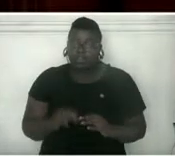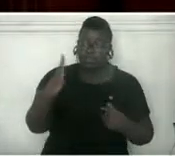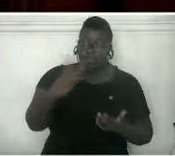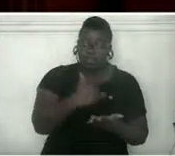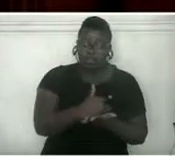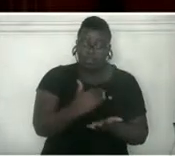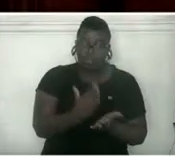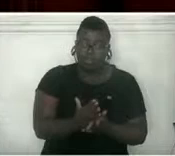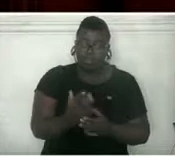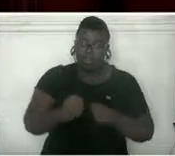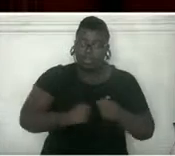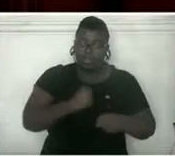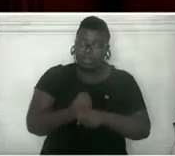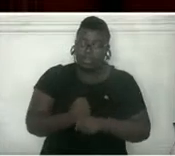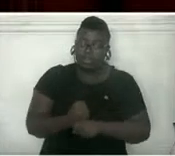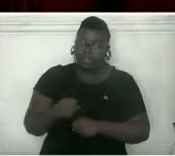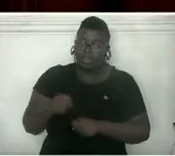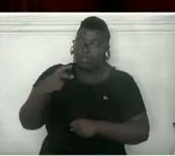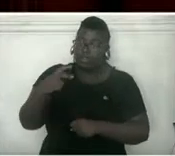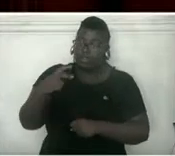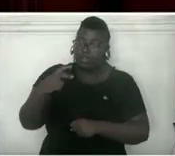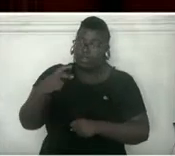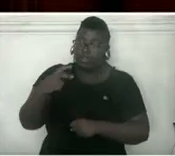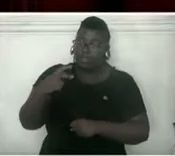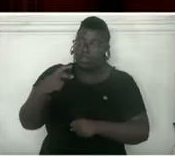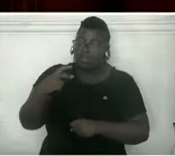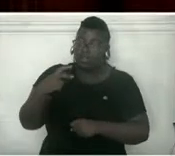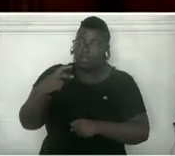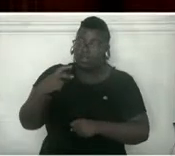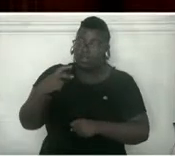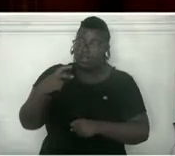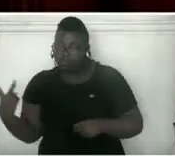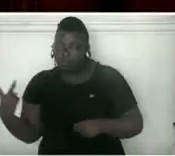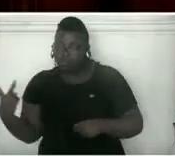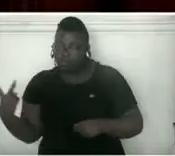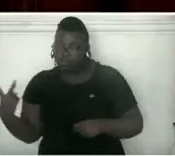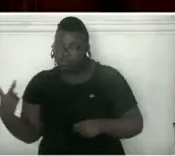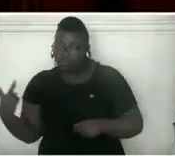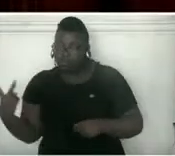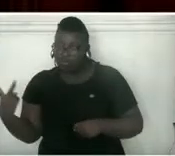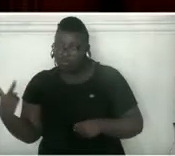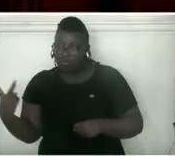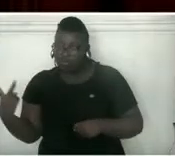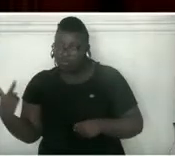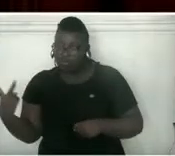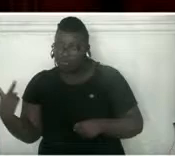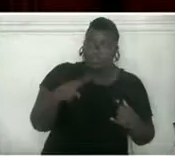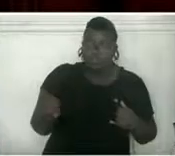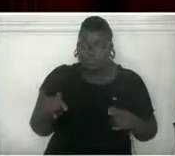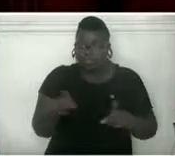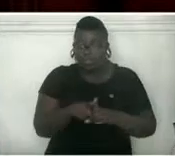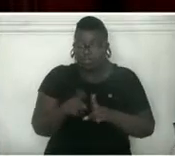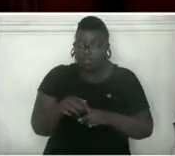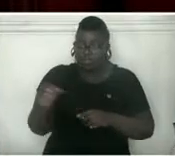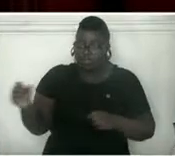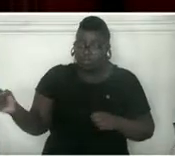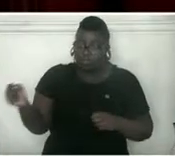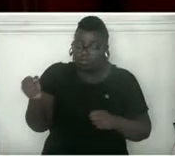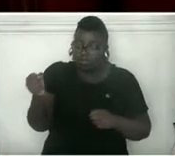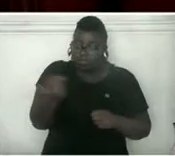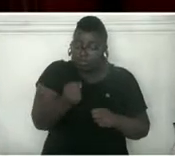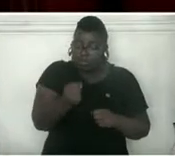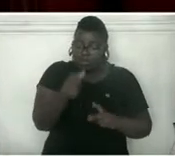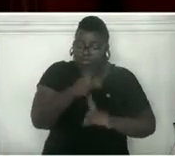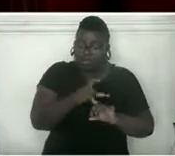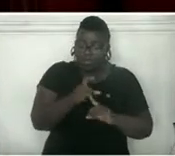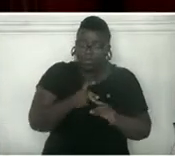of the year 2022. The Richards Bay IDZ has also appointed the contractor